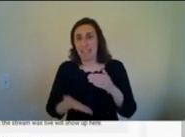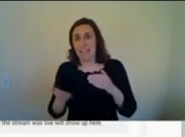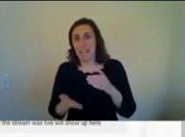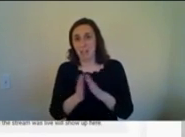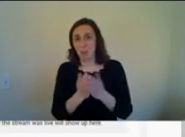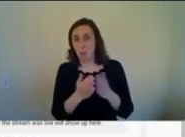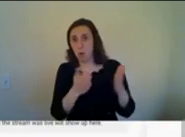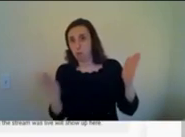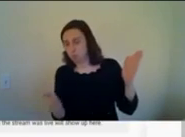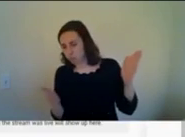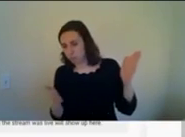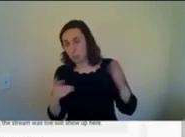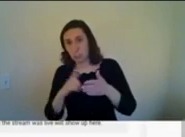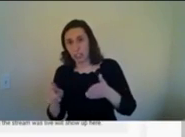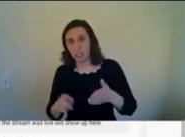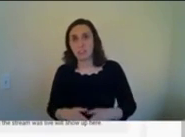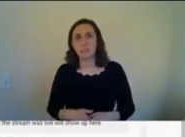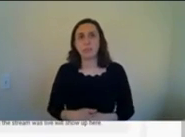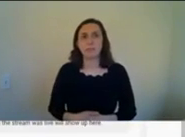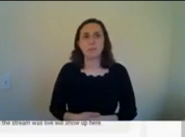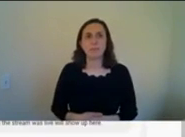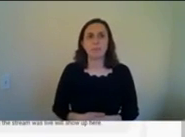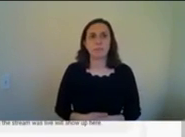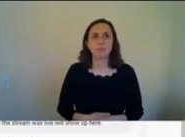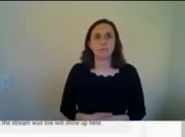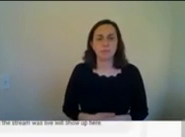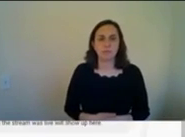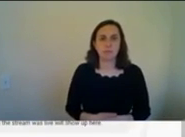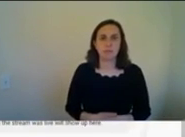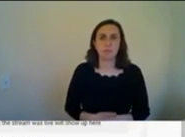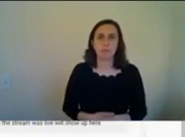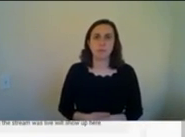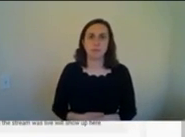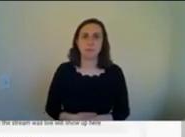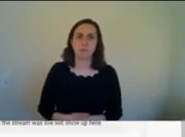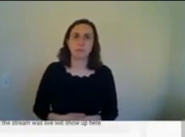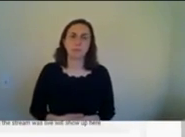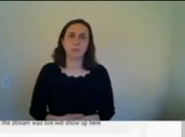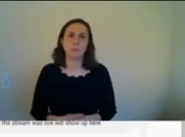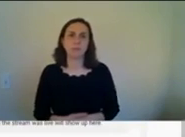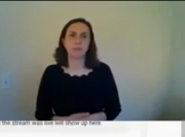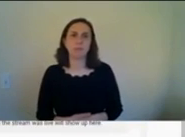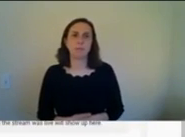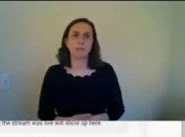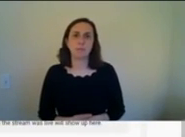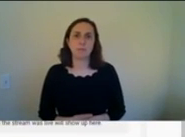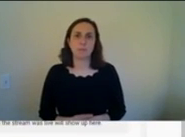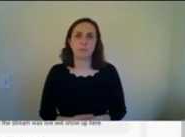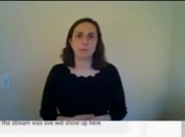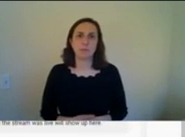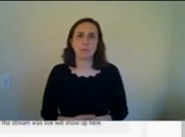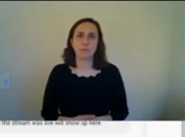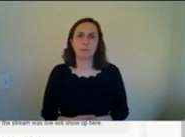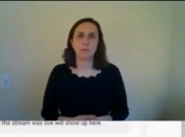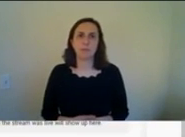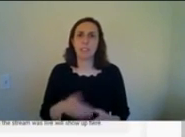that they could get answers to the videos or the questions to them as they were working on them. Some of the things the study plan do